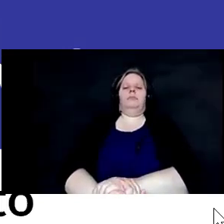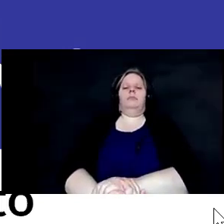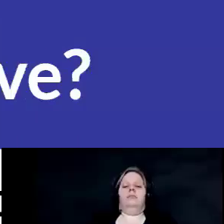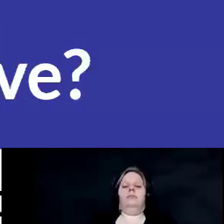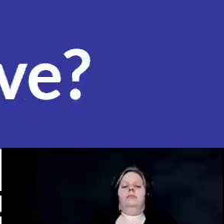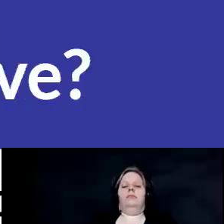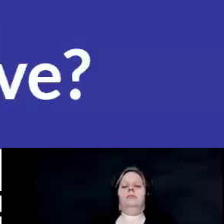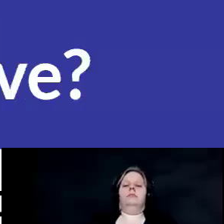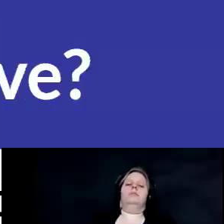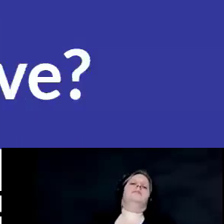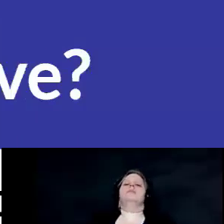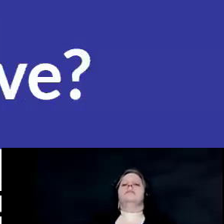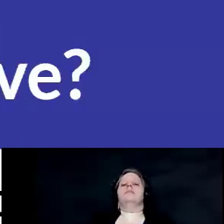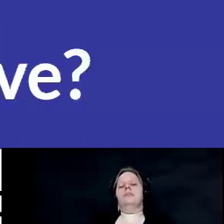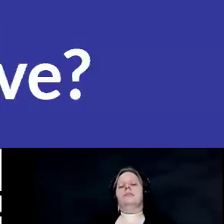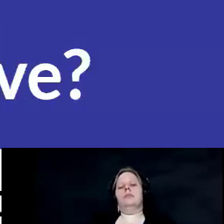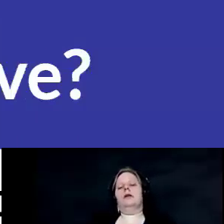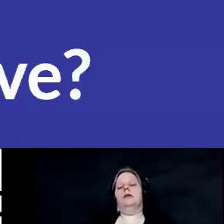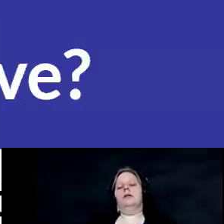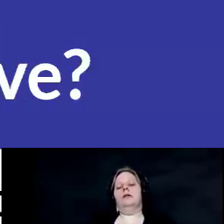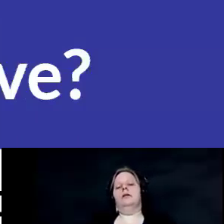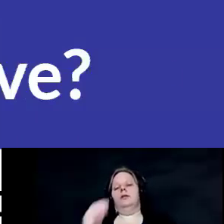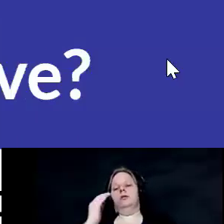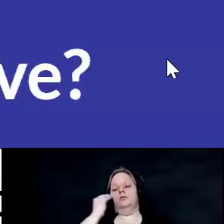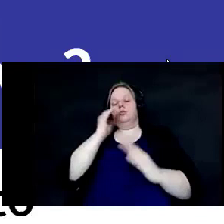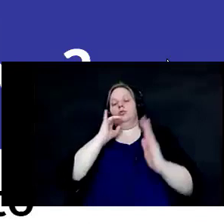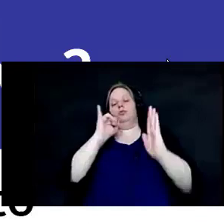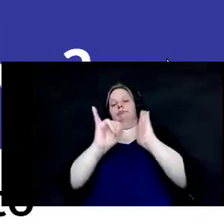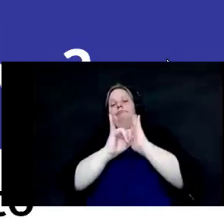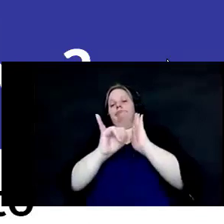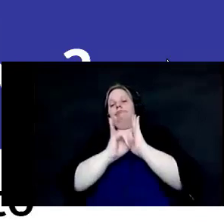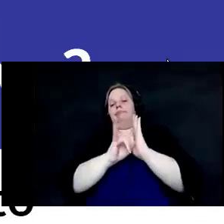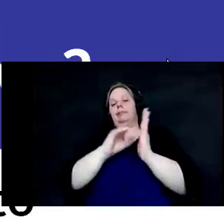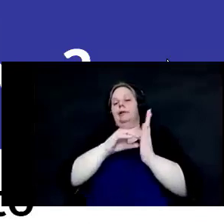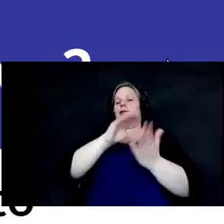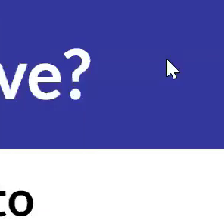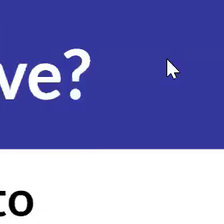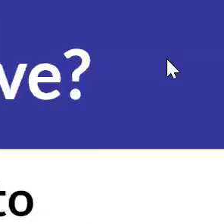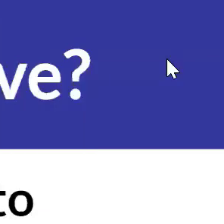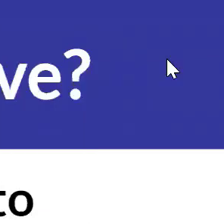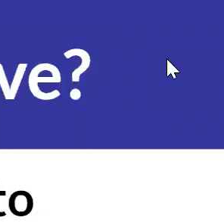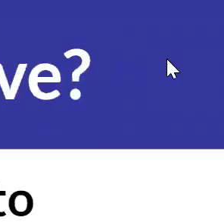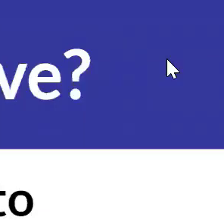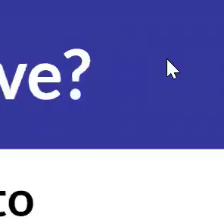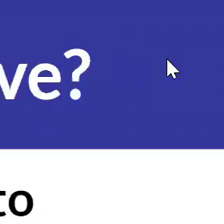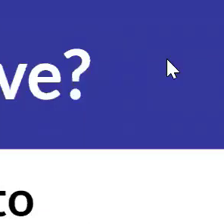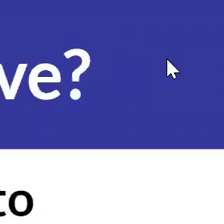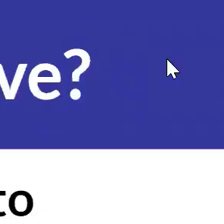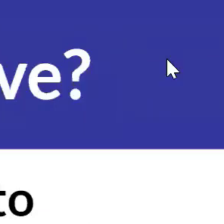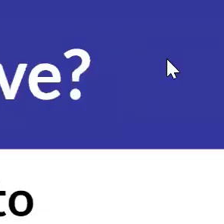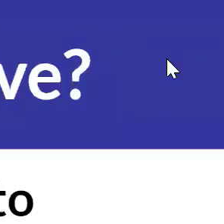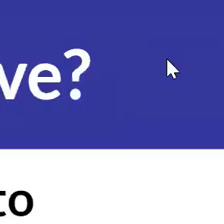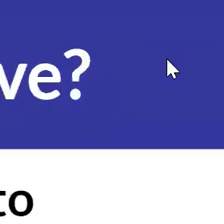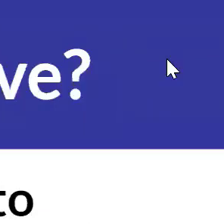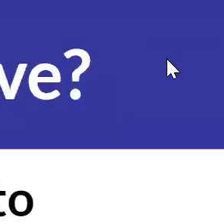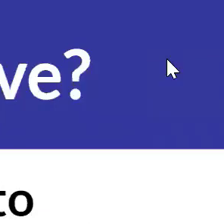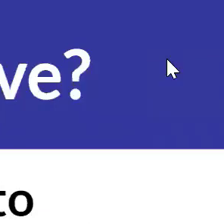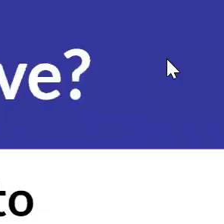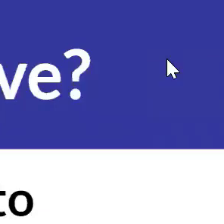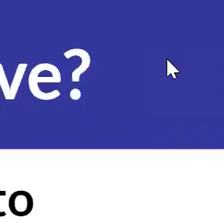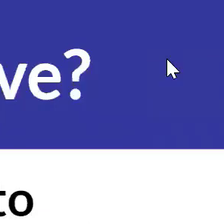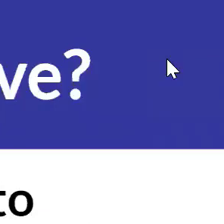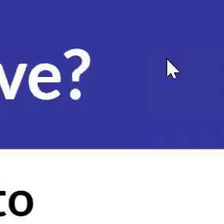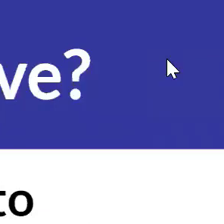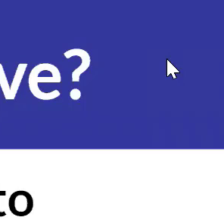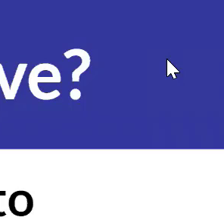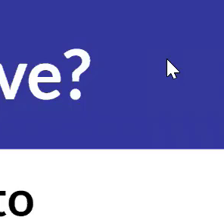To be able to identify the student's academic and functional skill needs, the extent of those needs, and whether the